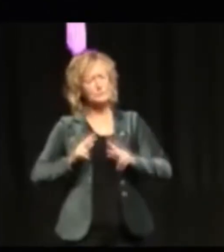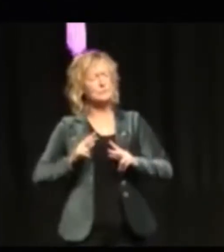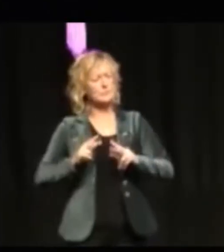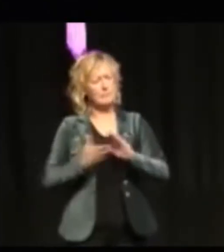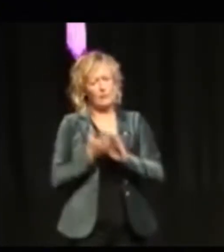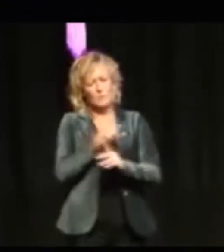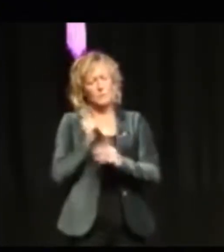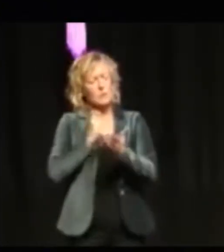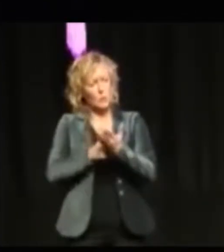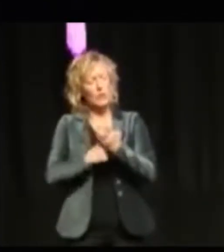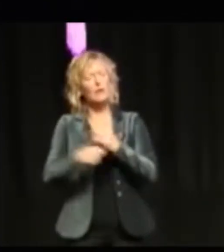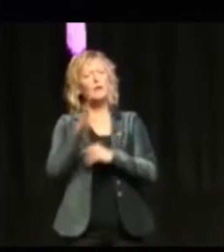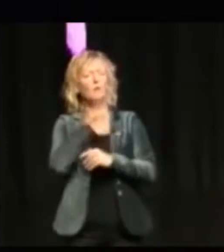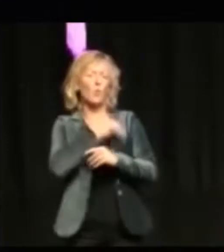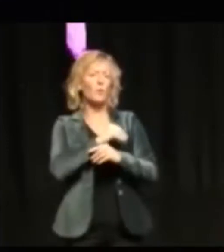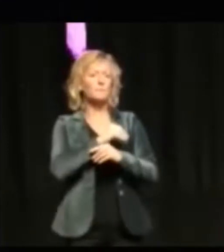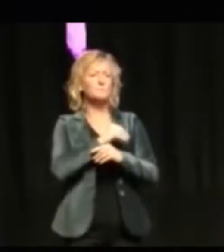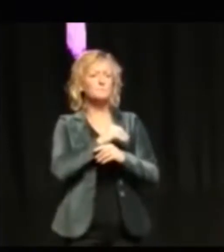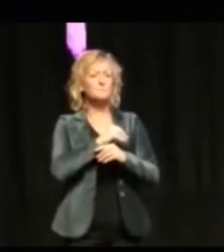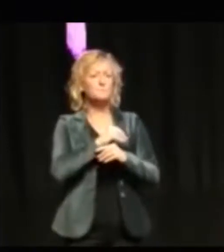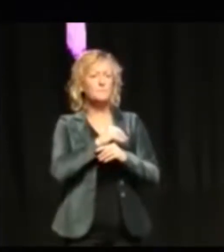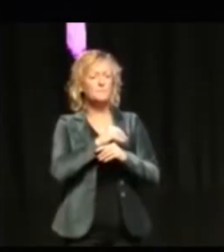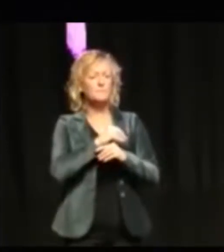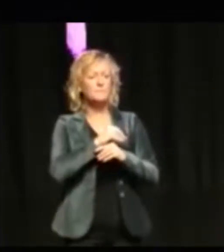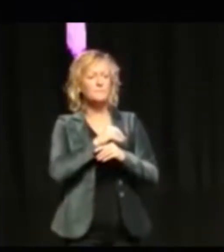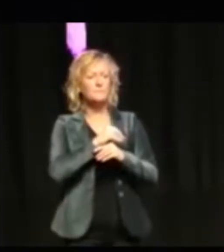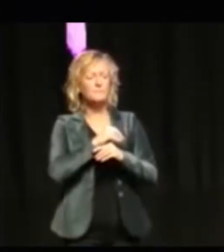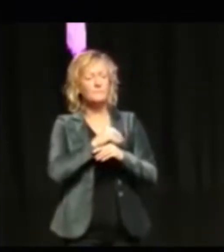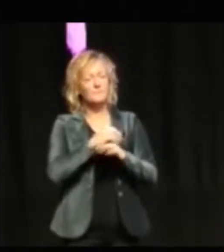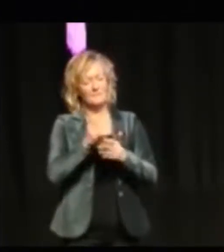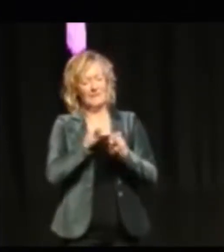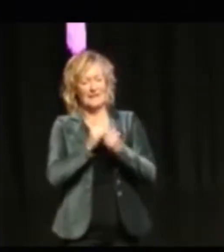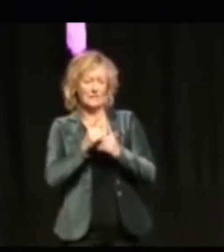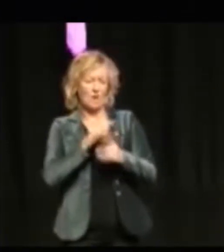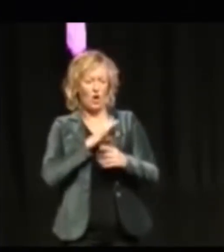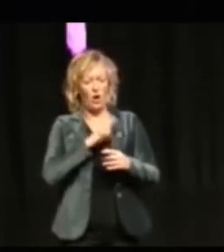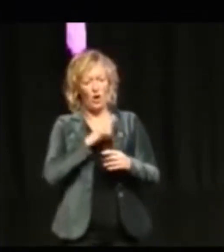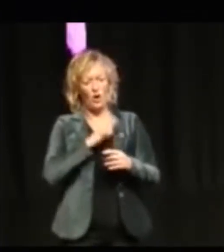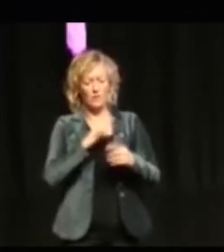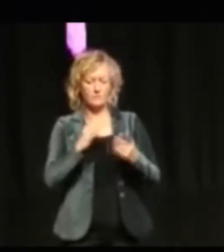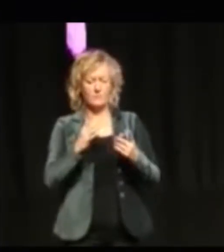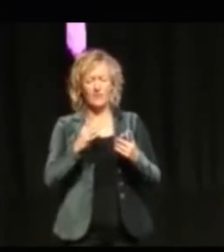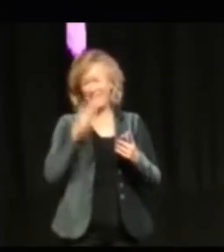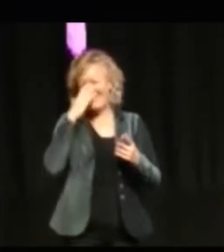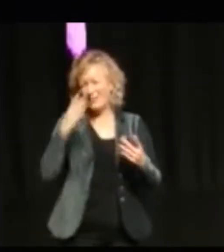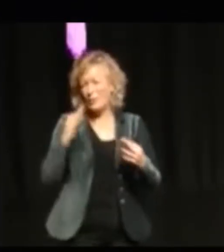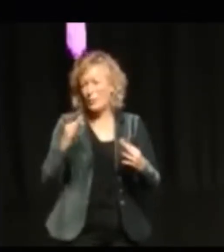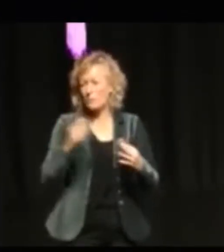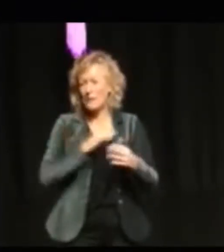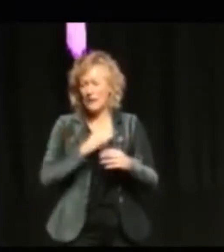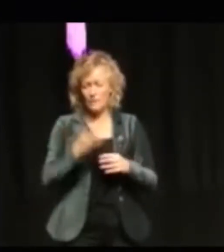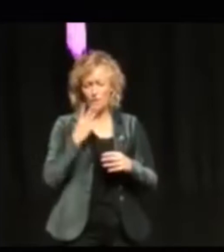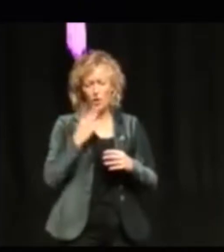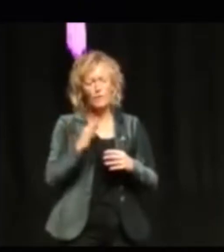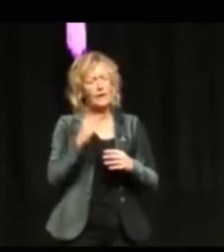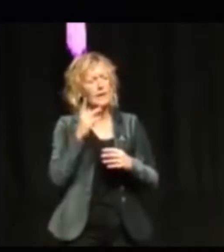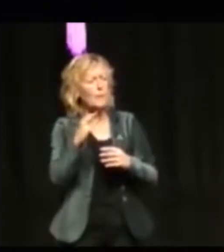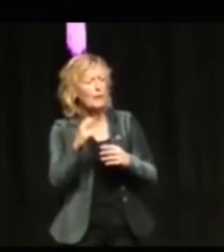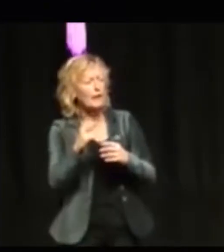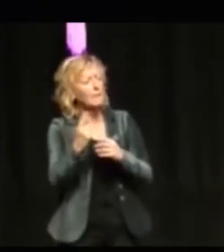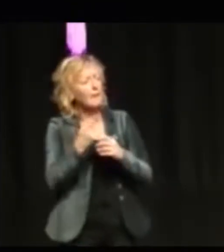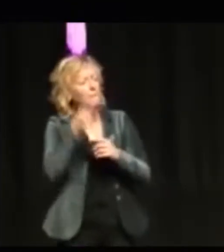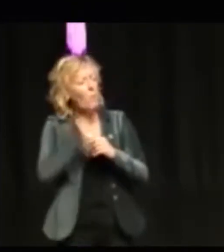quite easy. I think my phone bill is normally something like 400 kroner a month. I don't know. I still don't quite think in